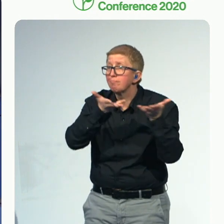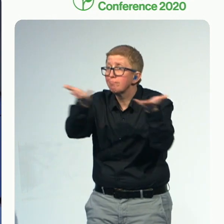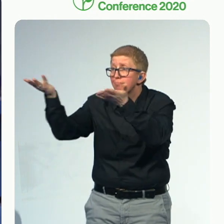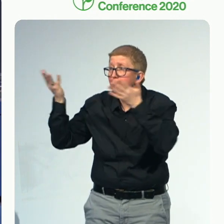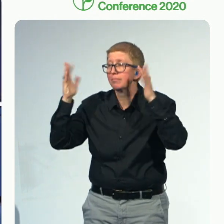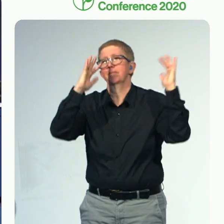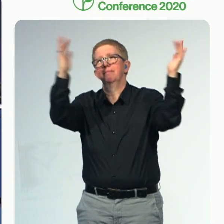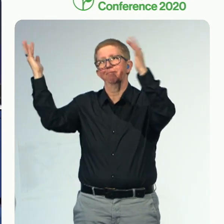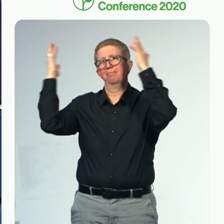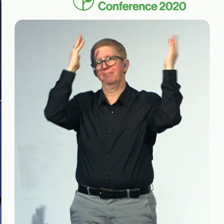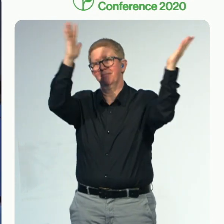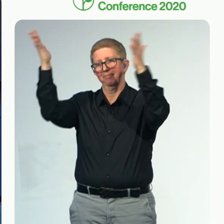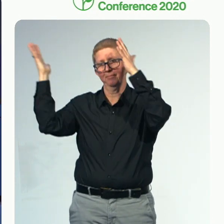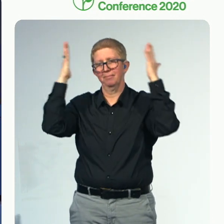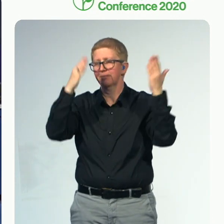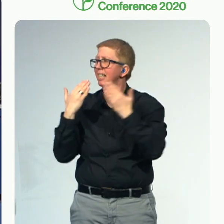Thank you, all of you.